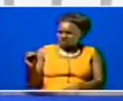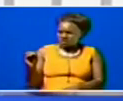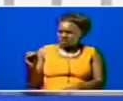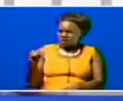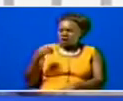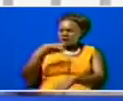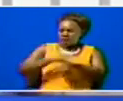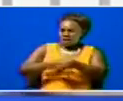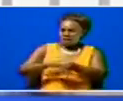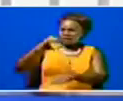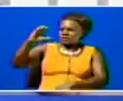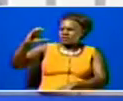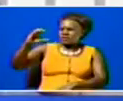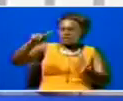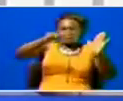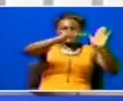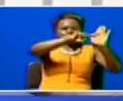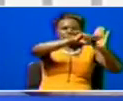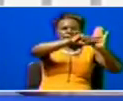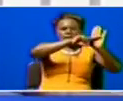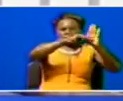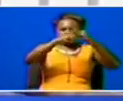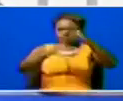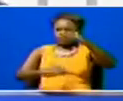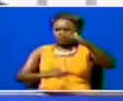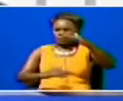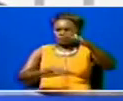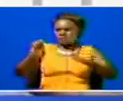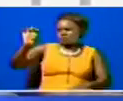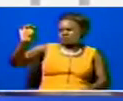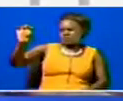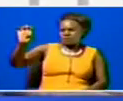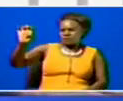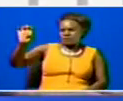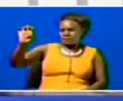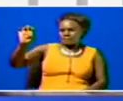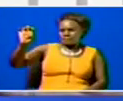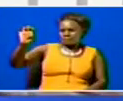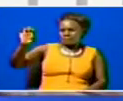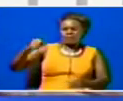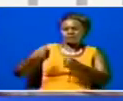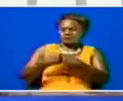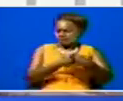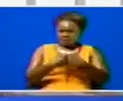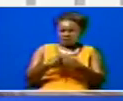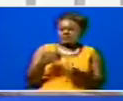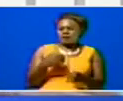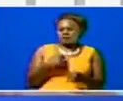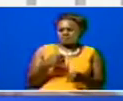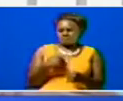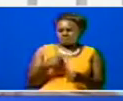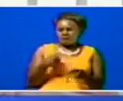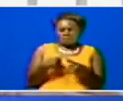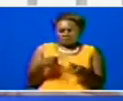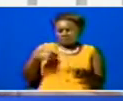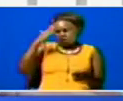1,450 have a C minus and below to E. It's a challenge, but